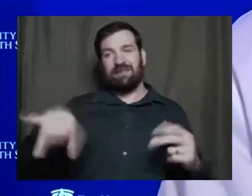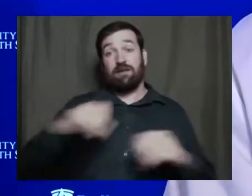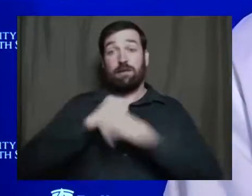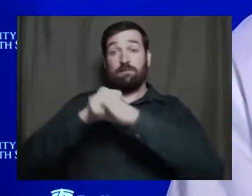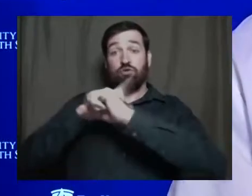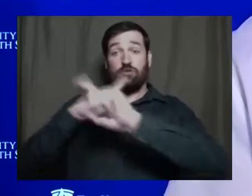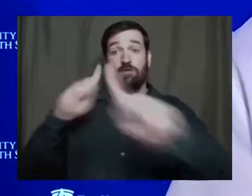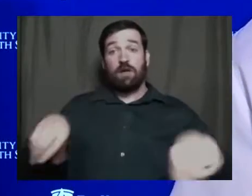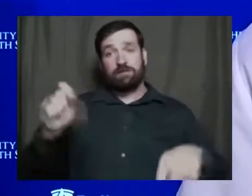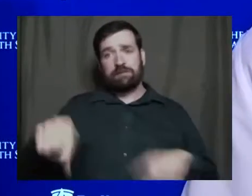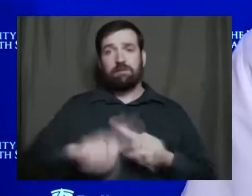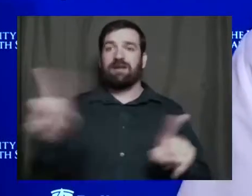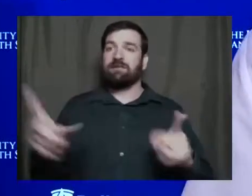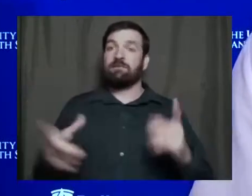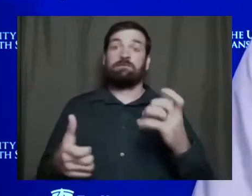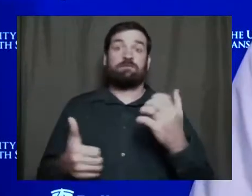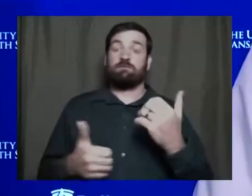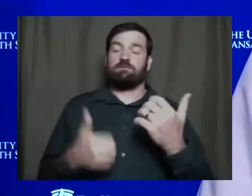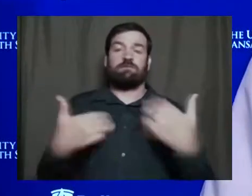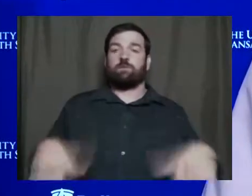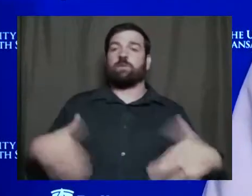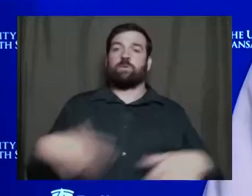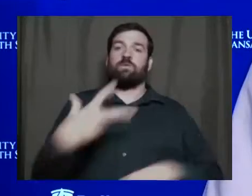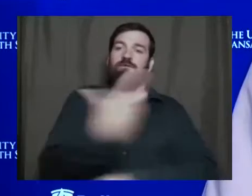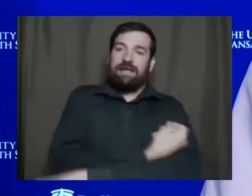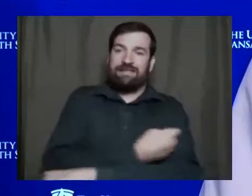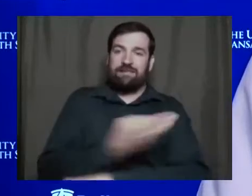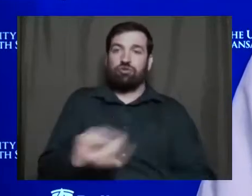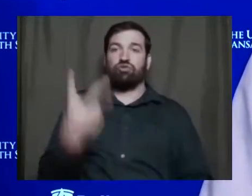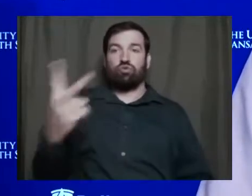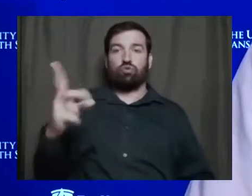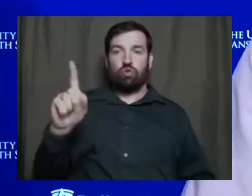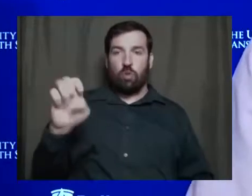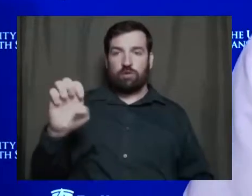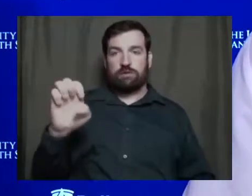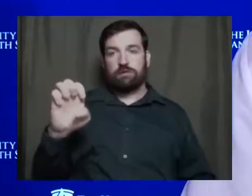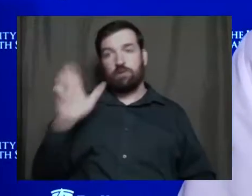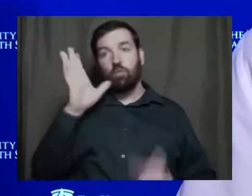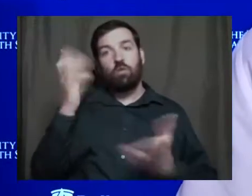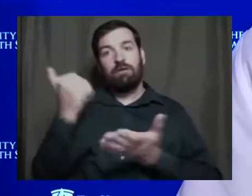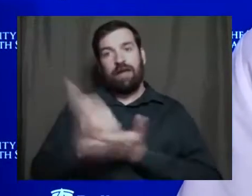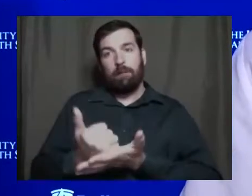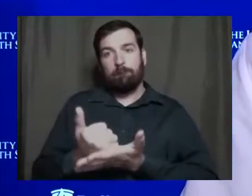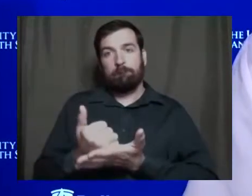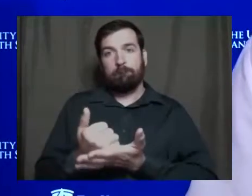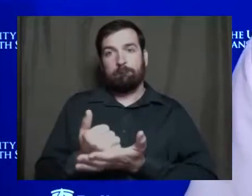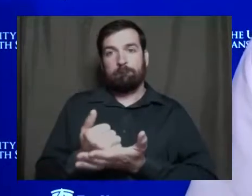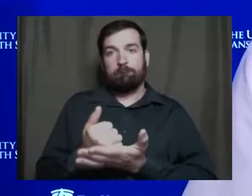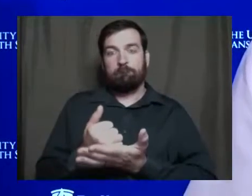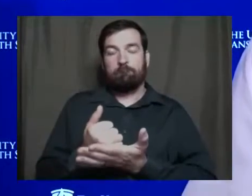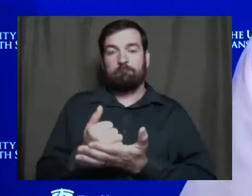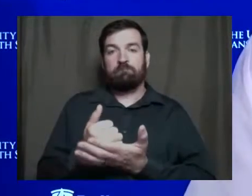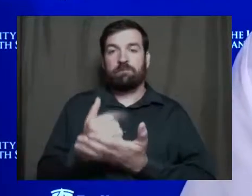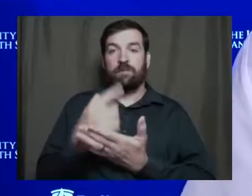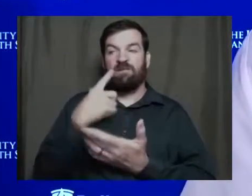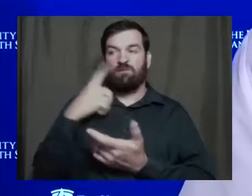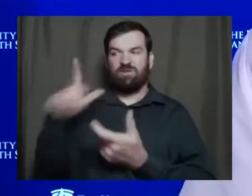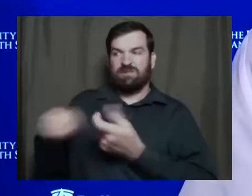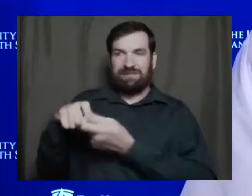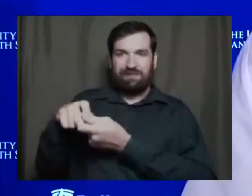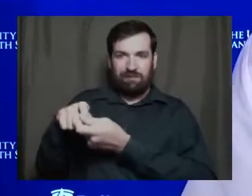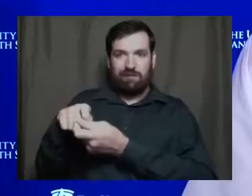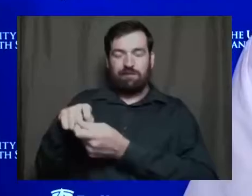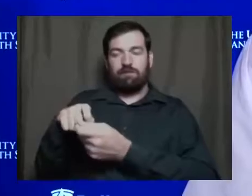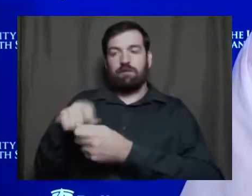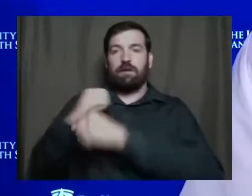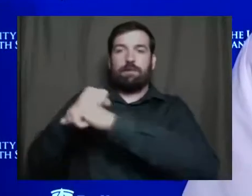vaccination, especially in those 2 doses that we know of, is going to help boost even those specific immune responses that are obtained either from